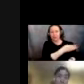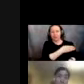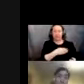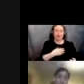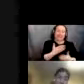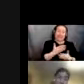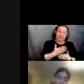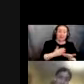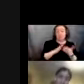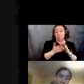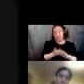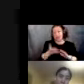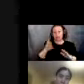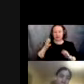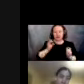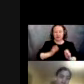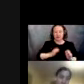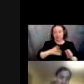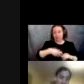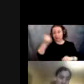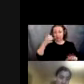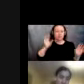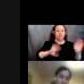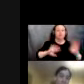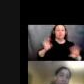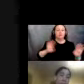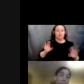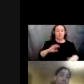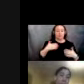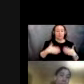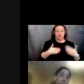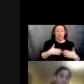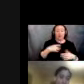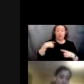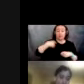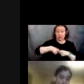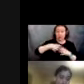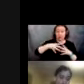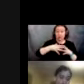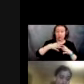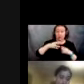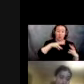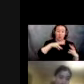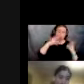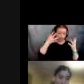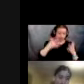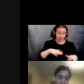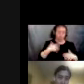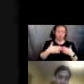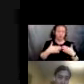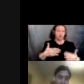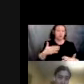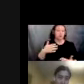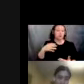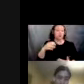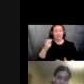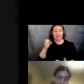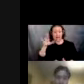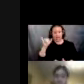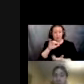so a few years after the Spanish-American War, Harry marries Joanna Schmidt, a white